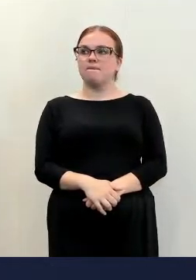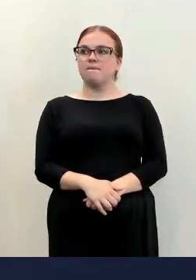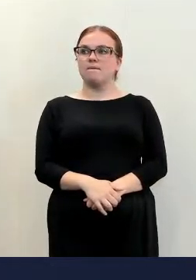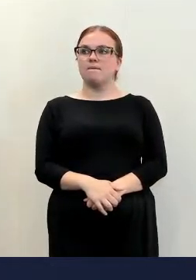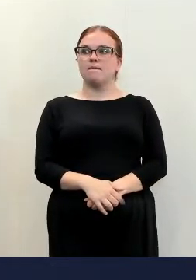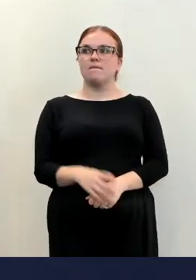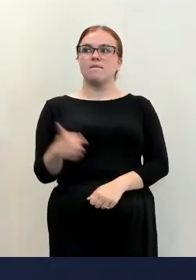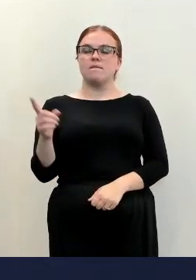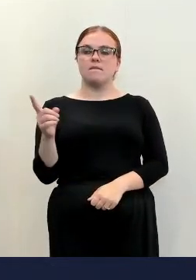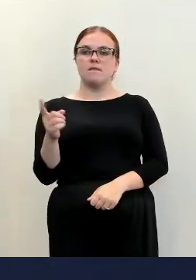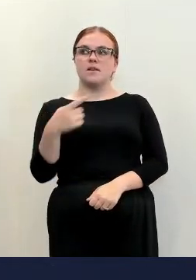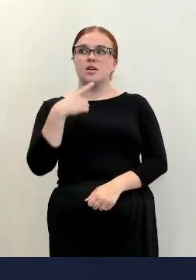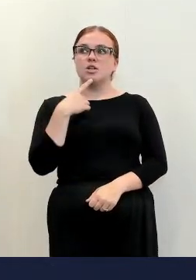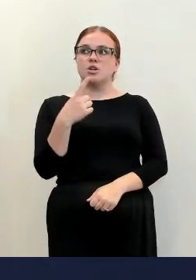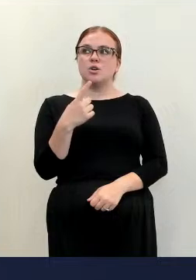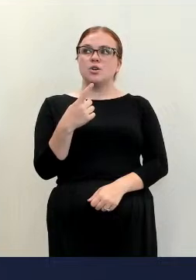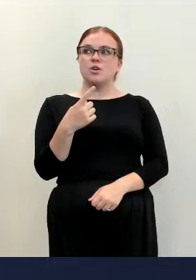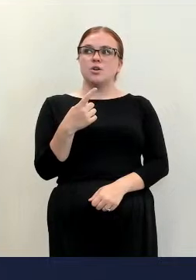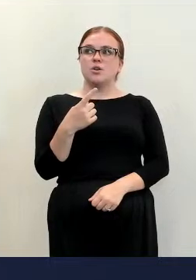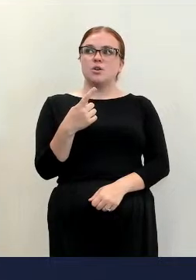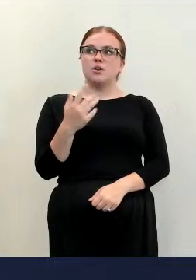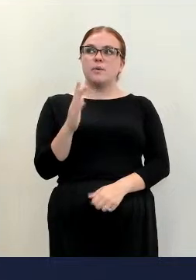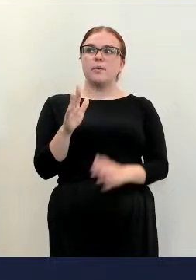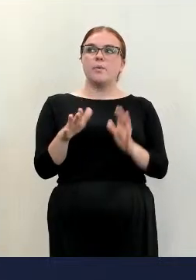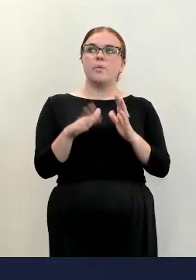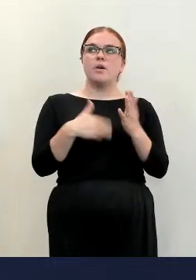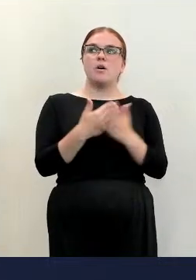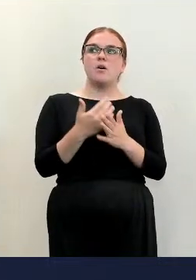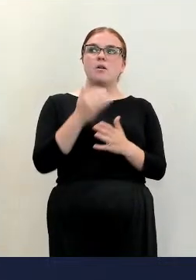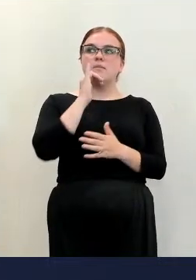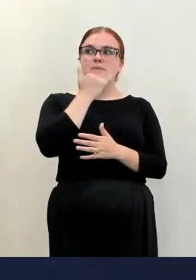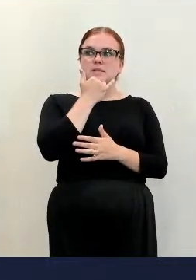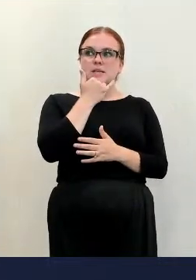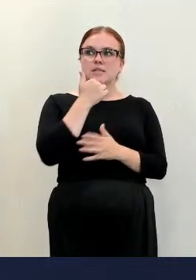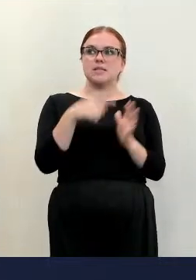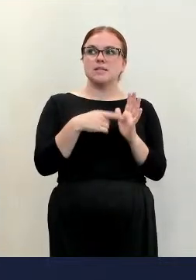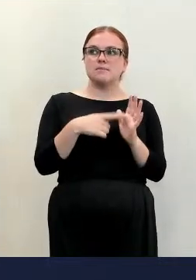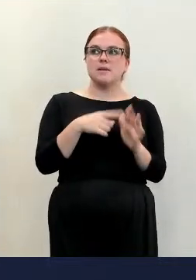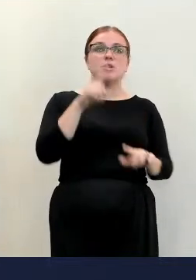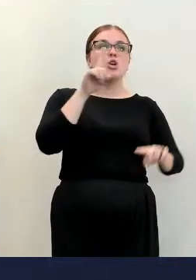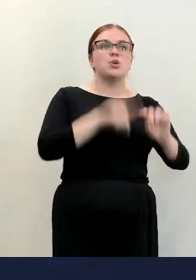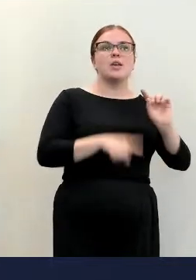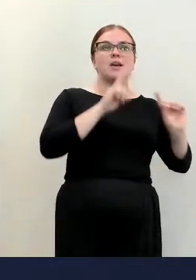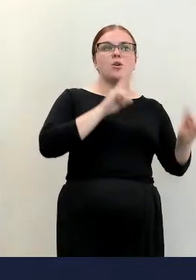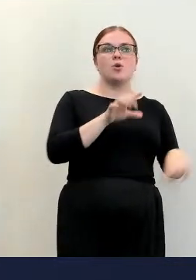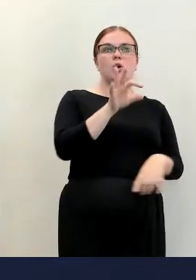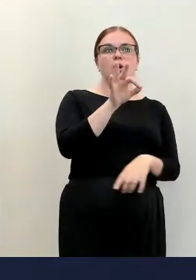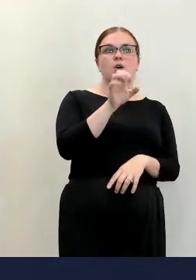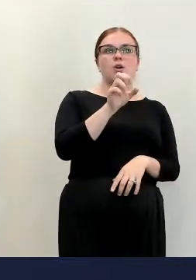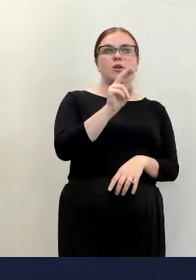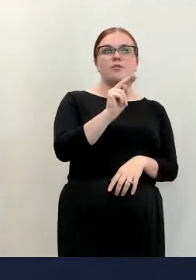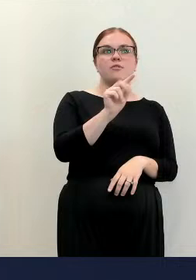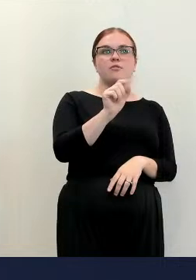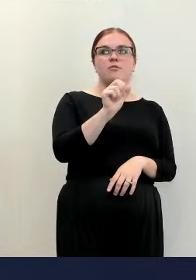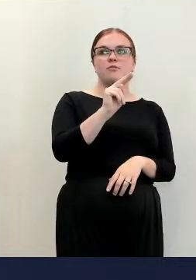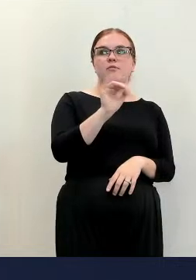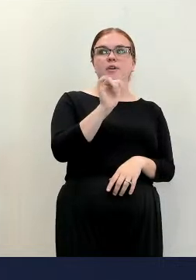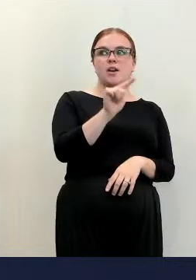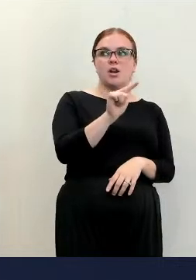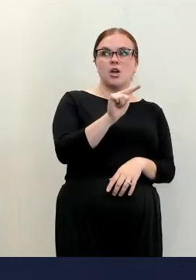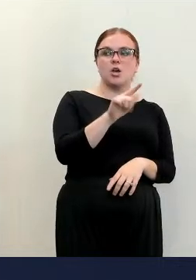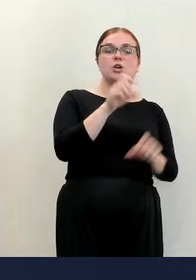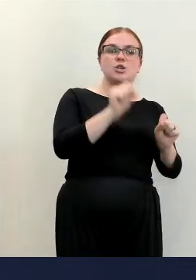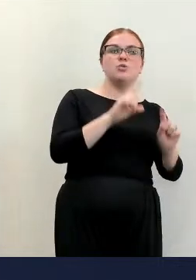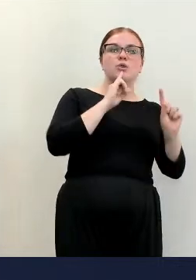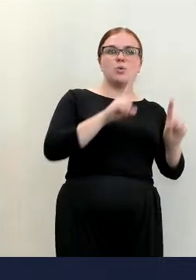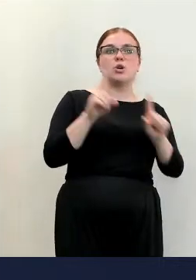And just to show that all of us make a little mistake every now and then, you cannot order fentanyl from our website. Right, sorry. You can order fentanyl